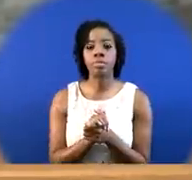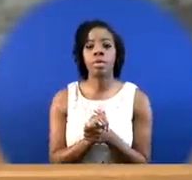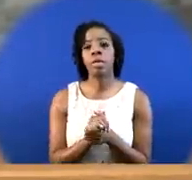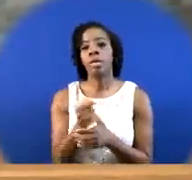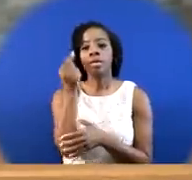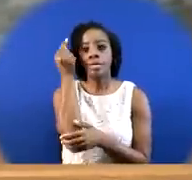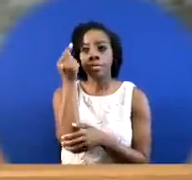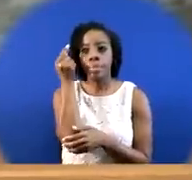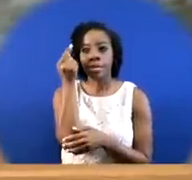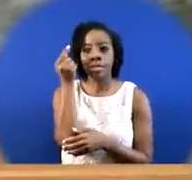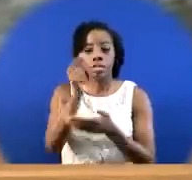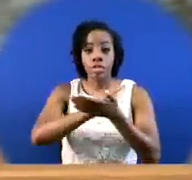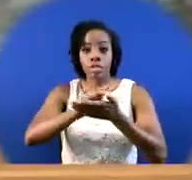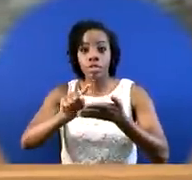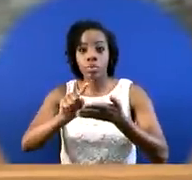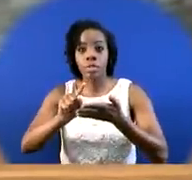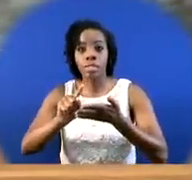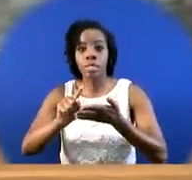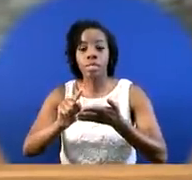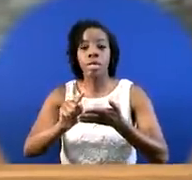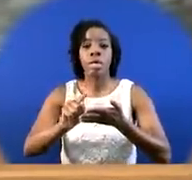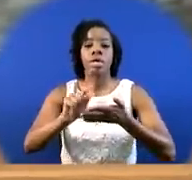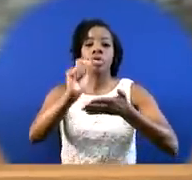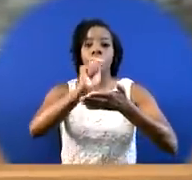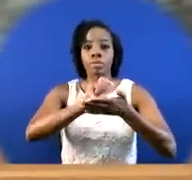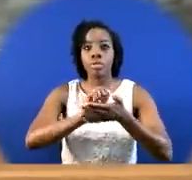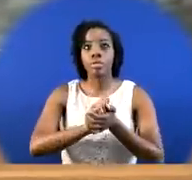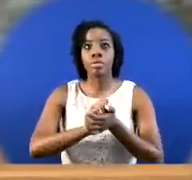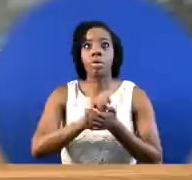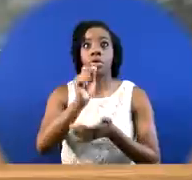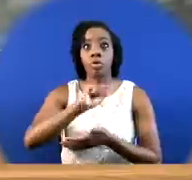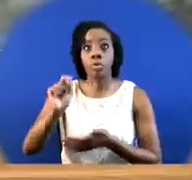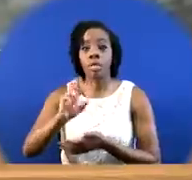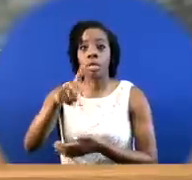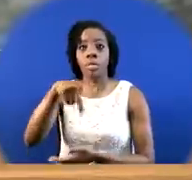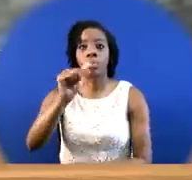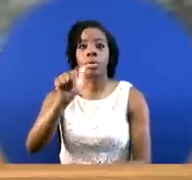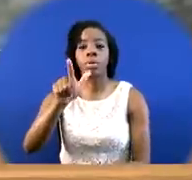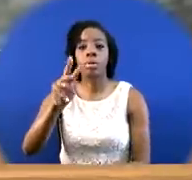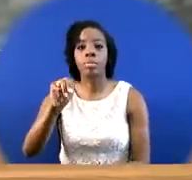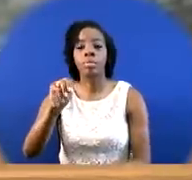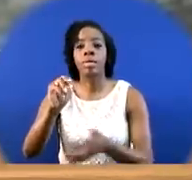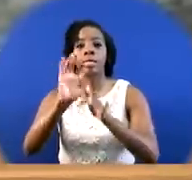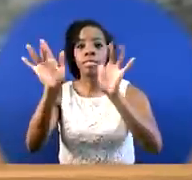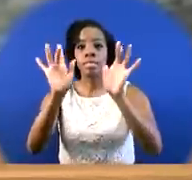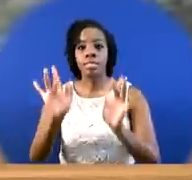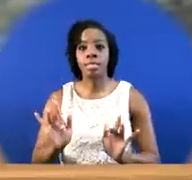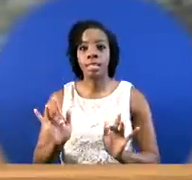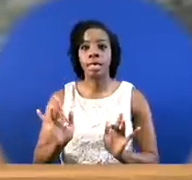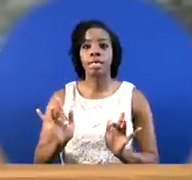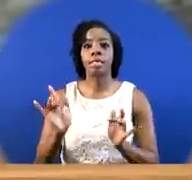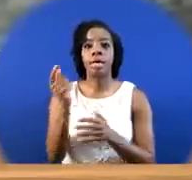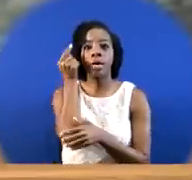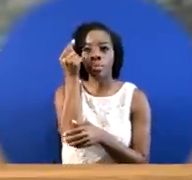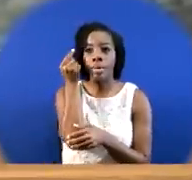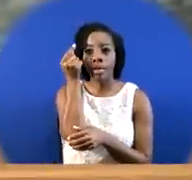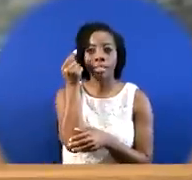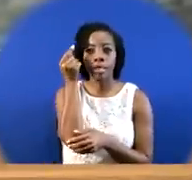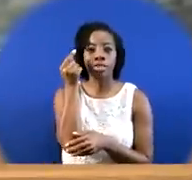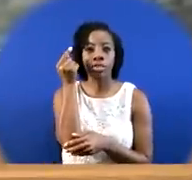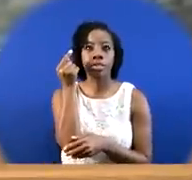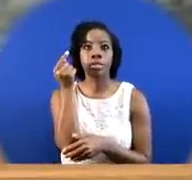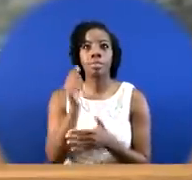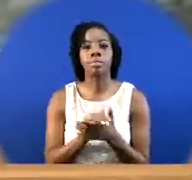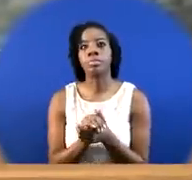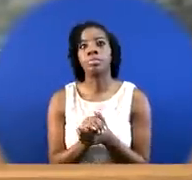Reverend David Roberts, our Minister of Christian Education, has written our Palm Sunday meditation. Last week, the Reverend Boone wrote a wonderful meditation about